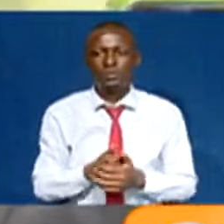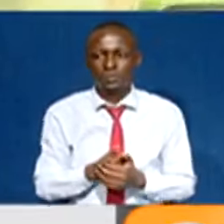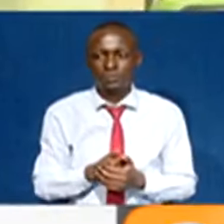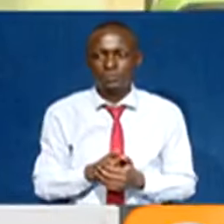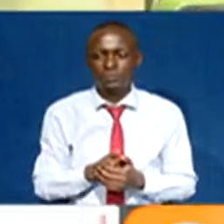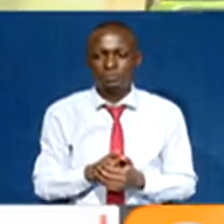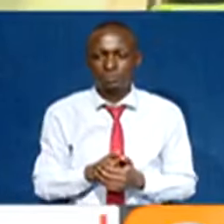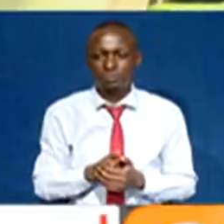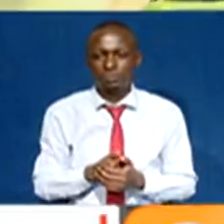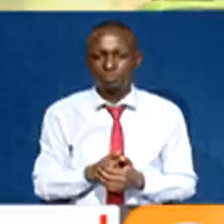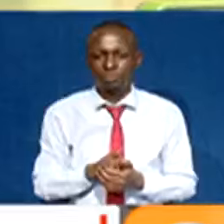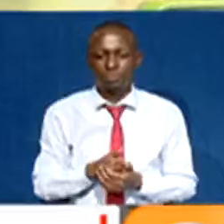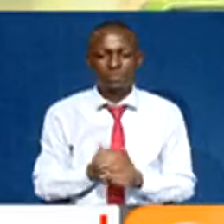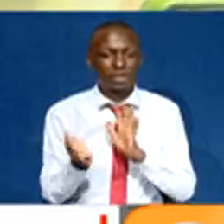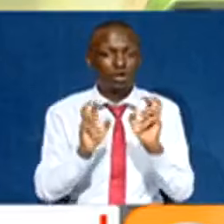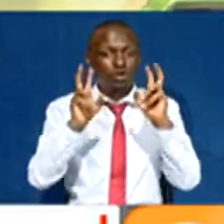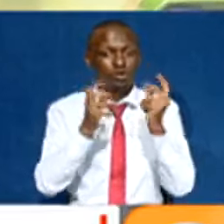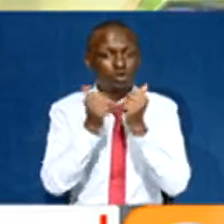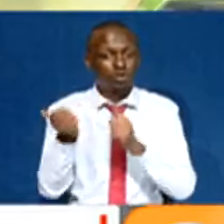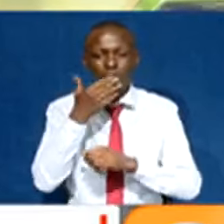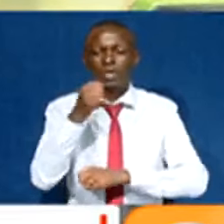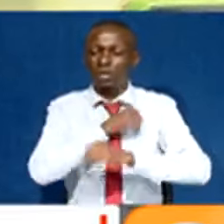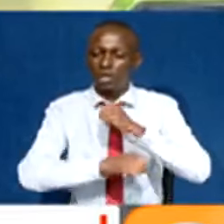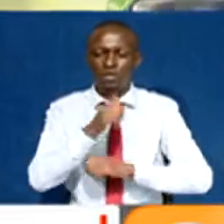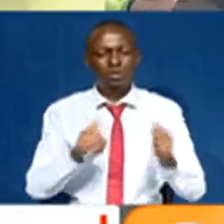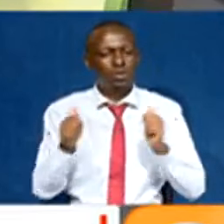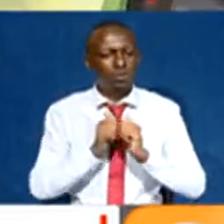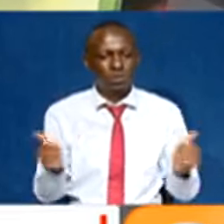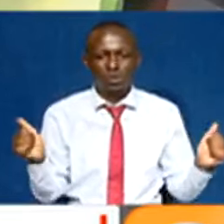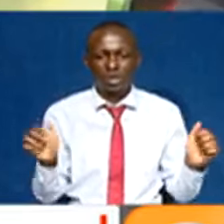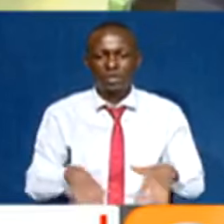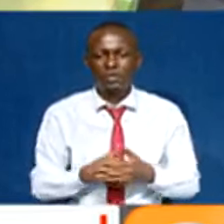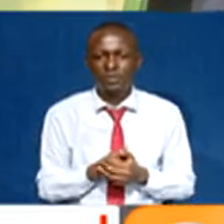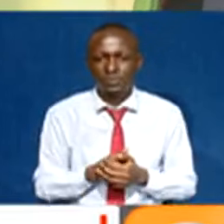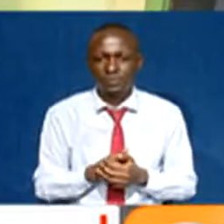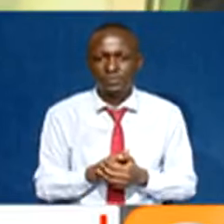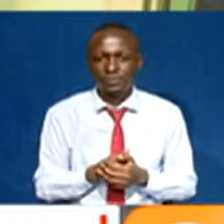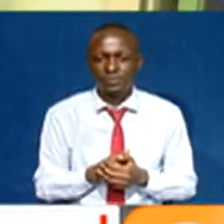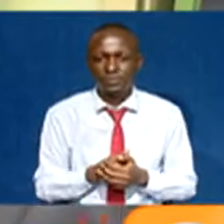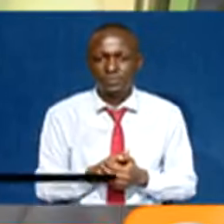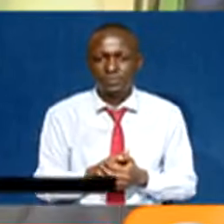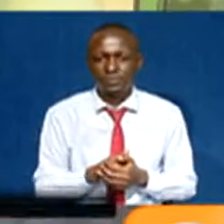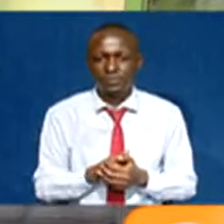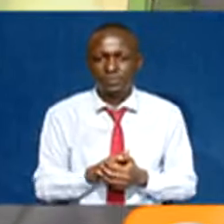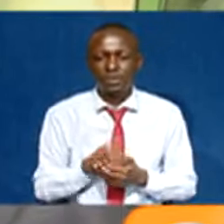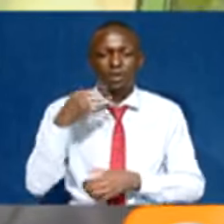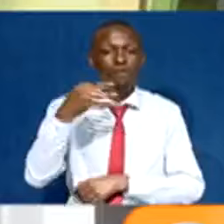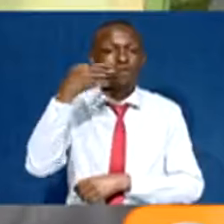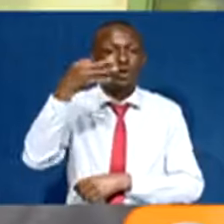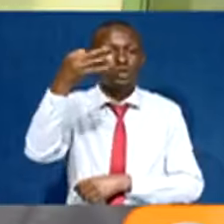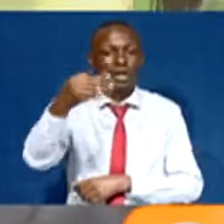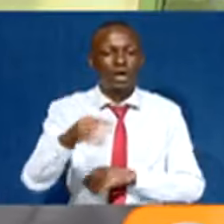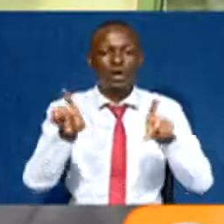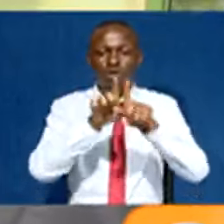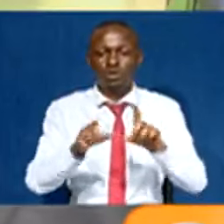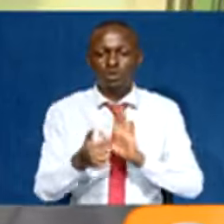in terms of handling these matters, and would like to see that in future there is no